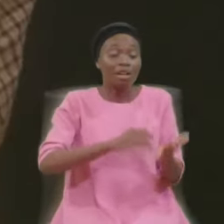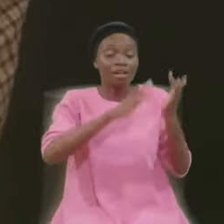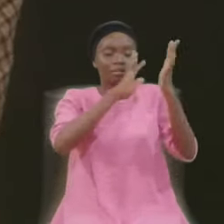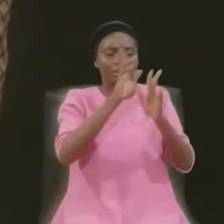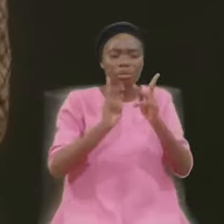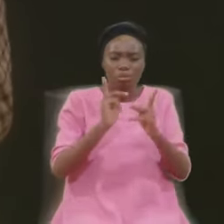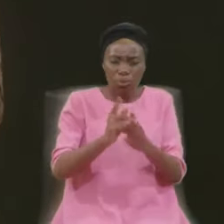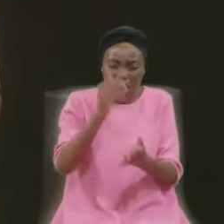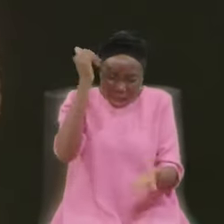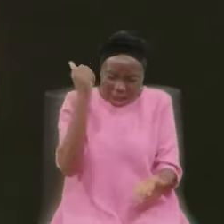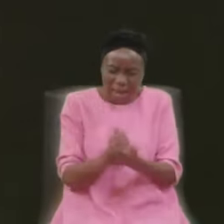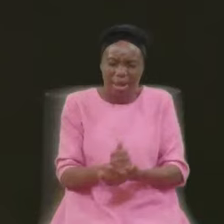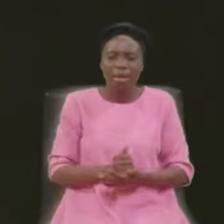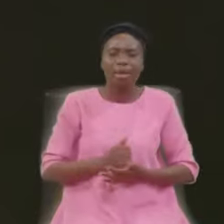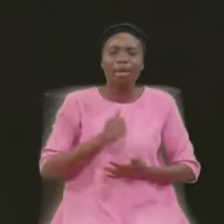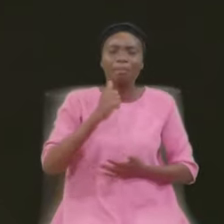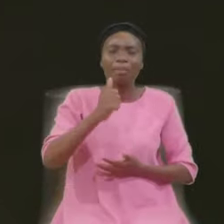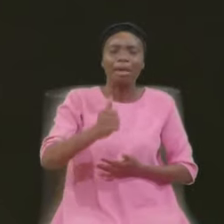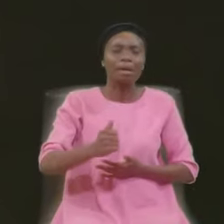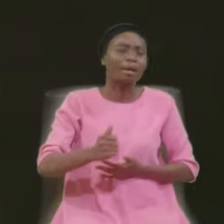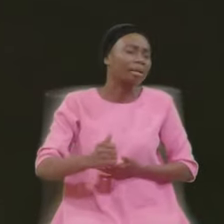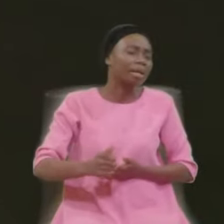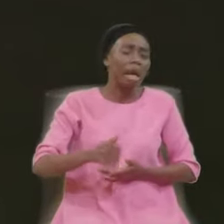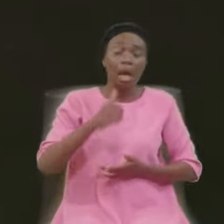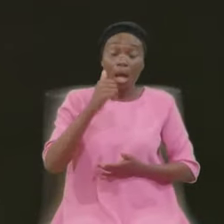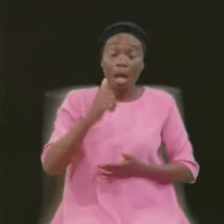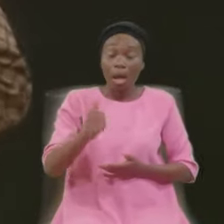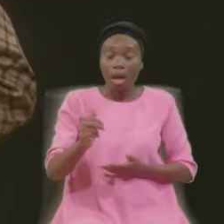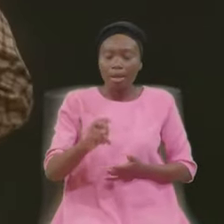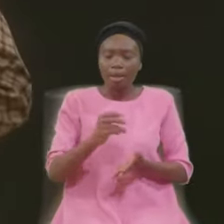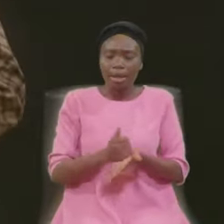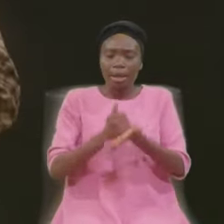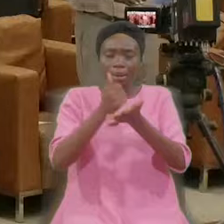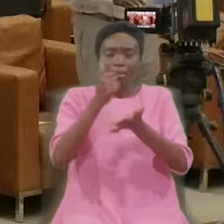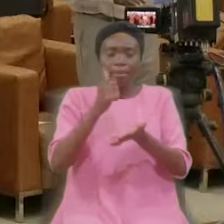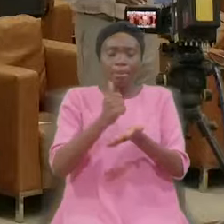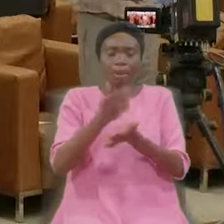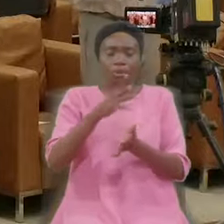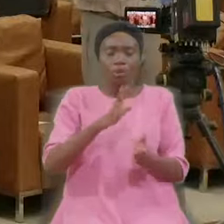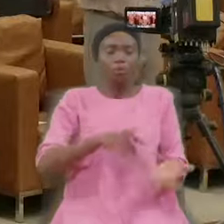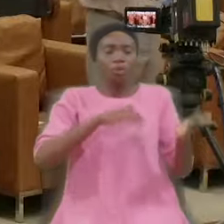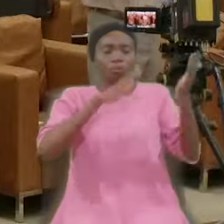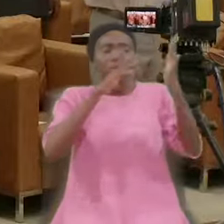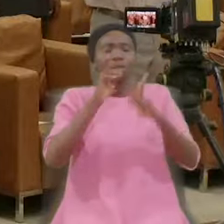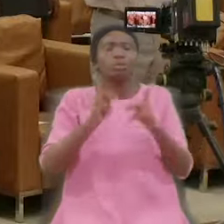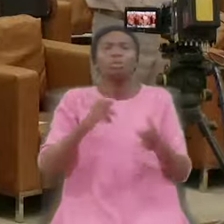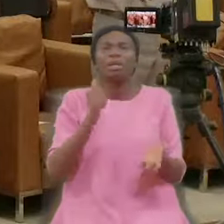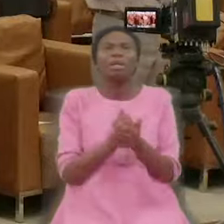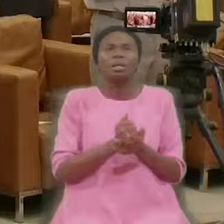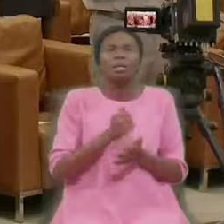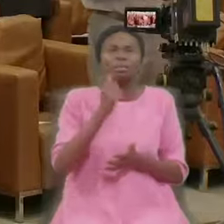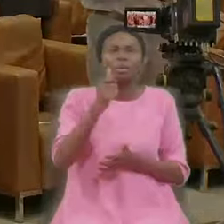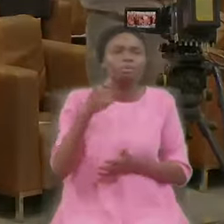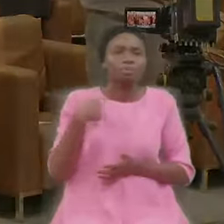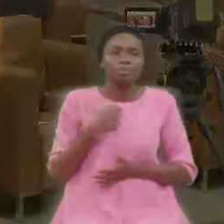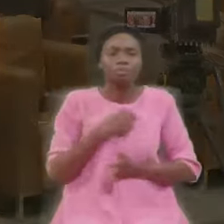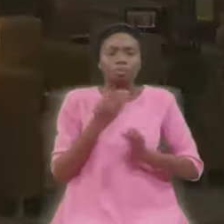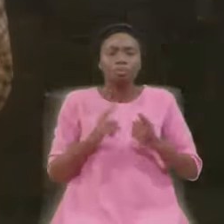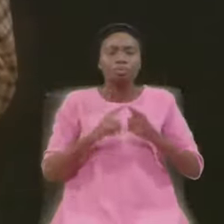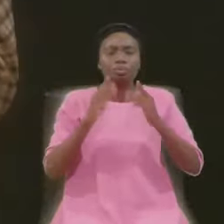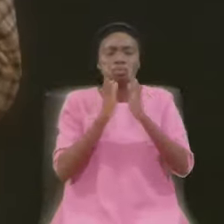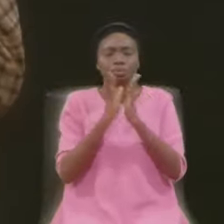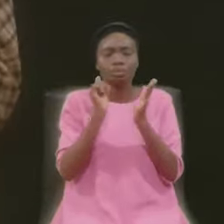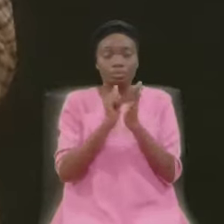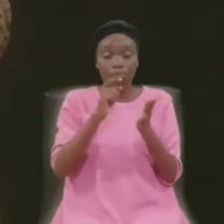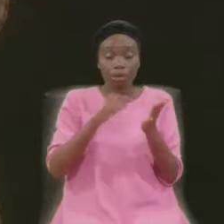congregation. I said give me an amen of expectant congregation. We are going to pray that this night